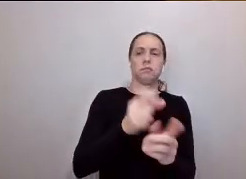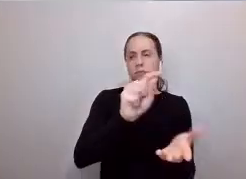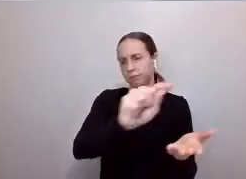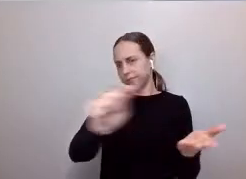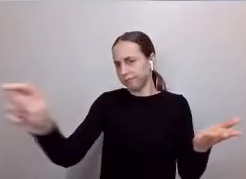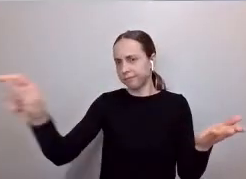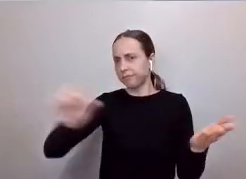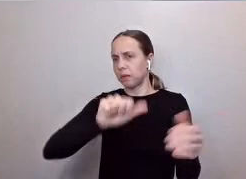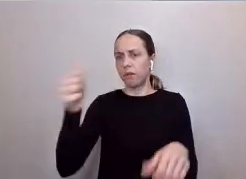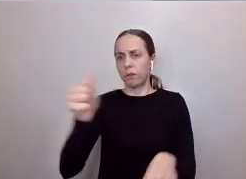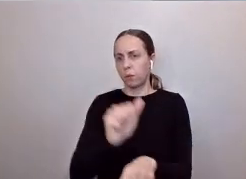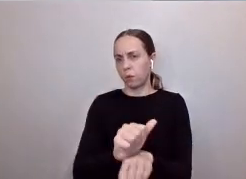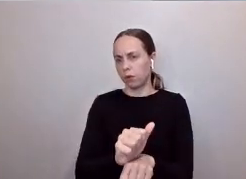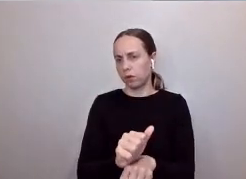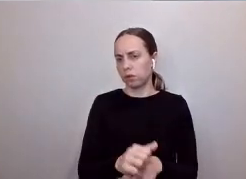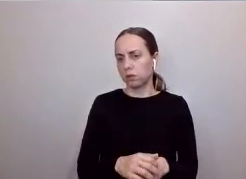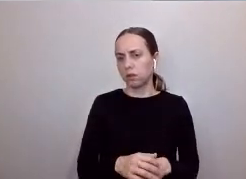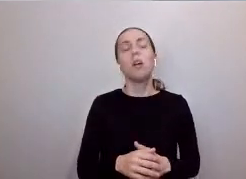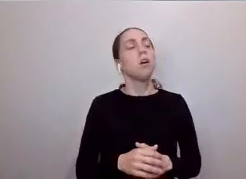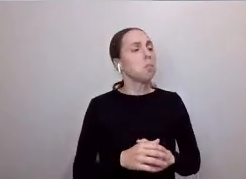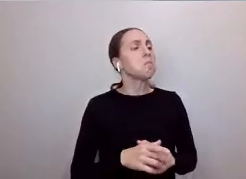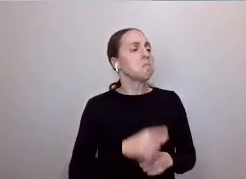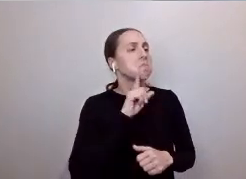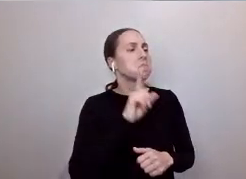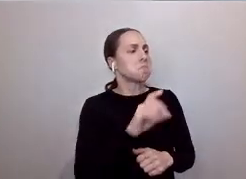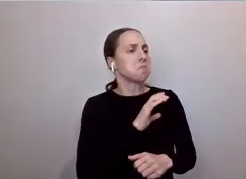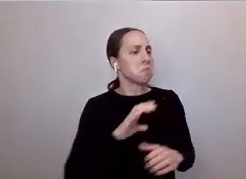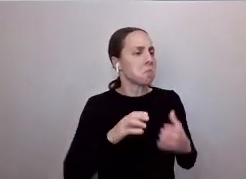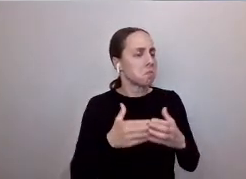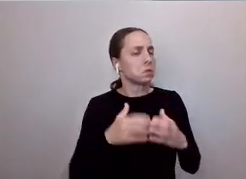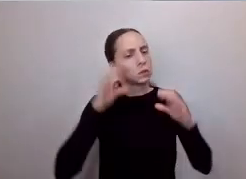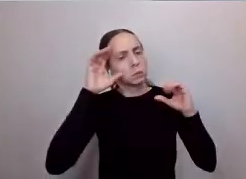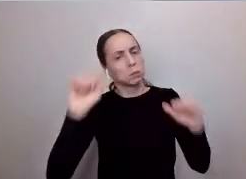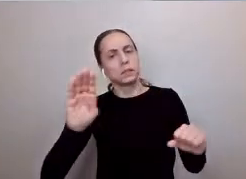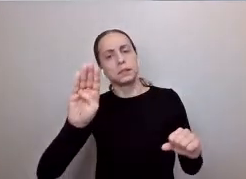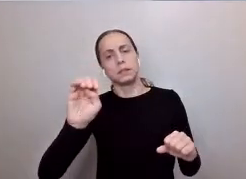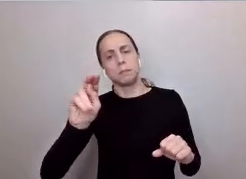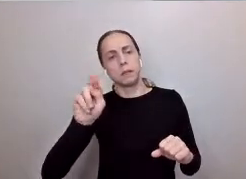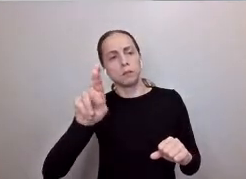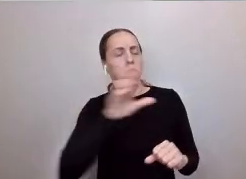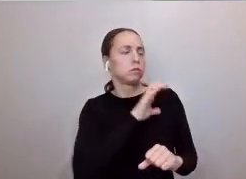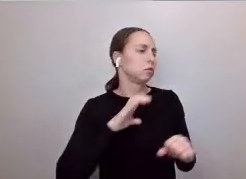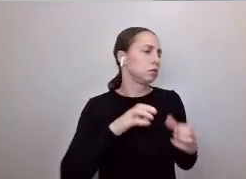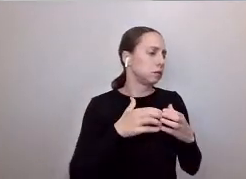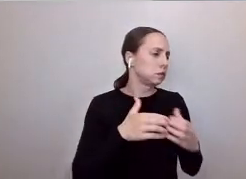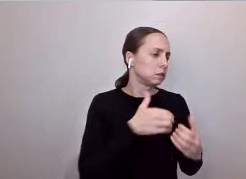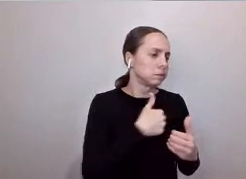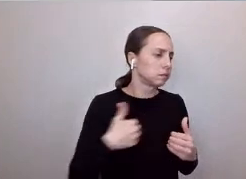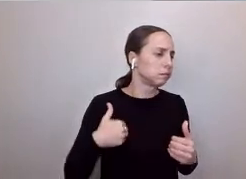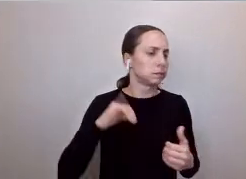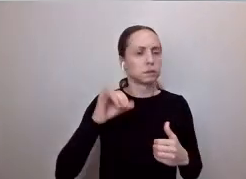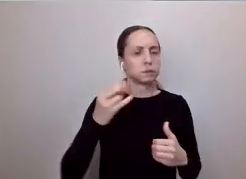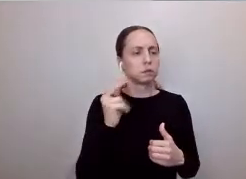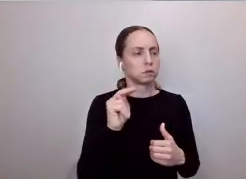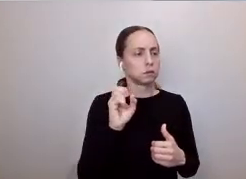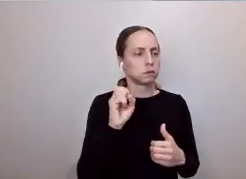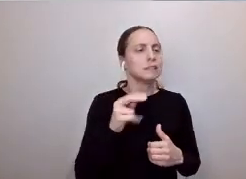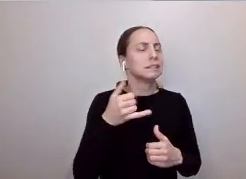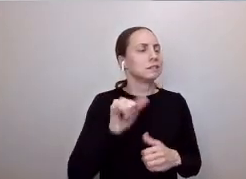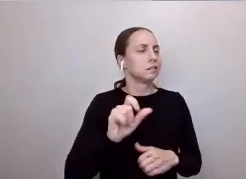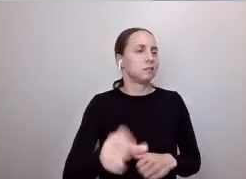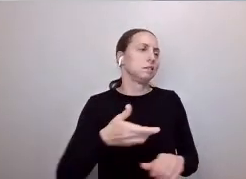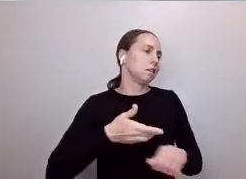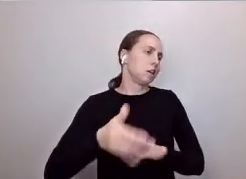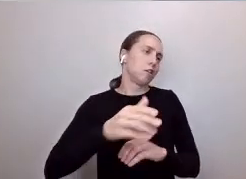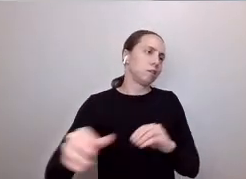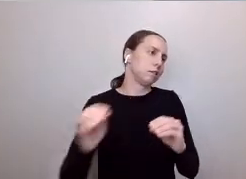Sure, Council President Bender, Council Member Johnson, we would still need to hire additional, even if this amendment